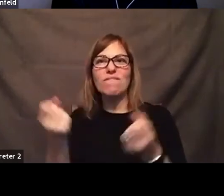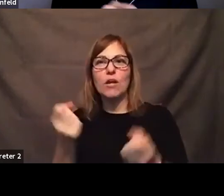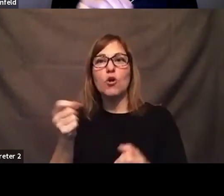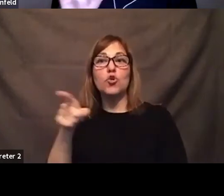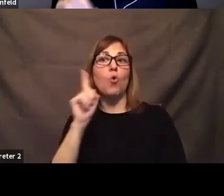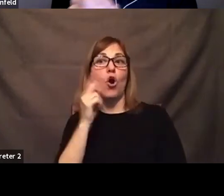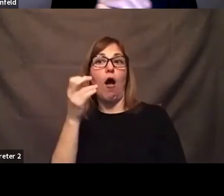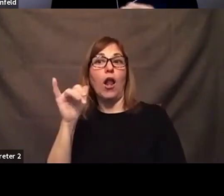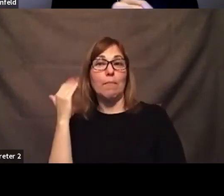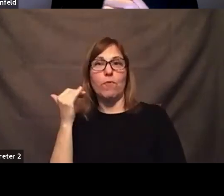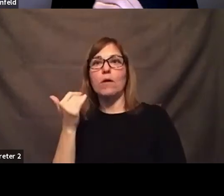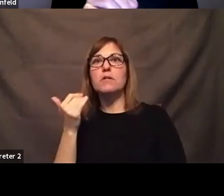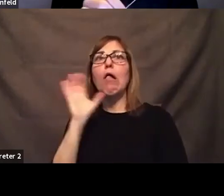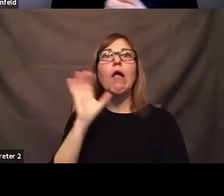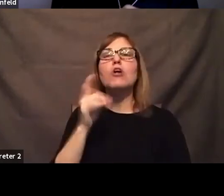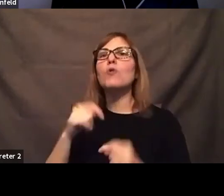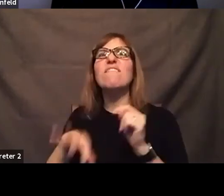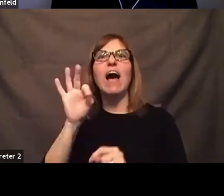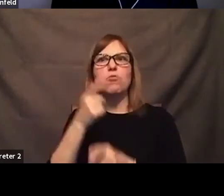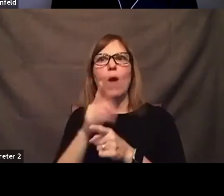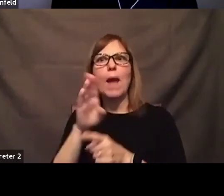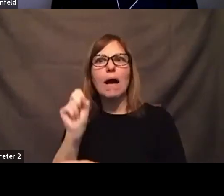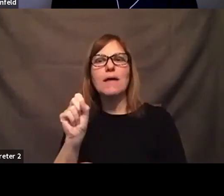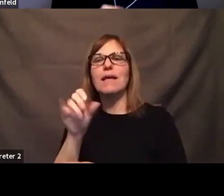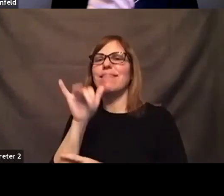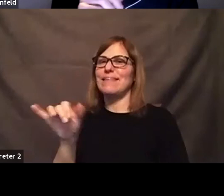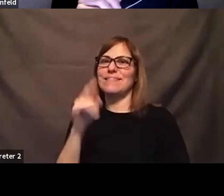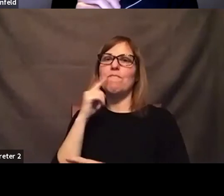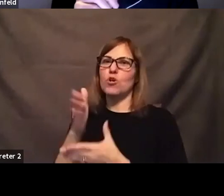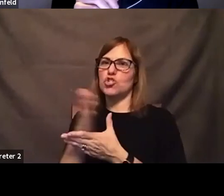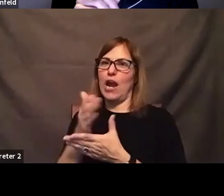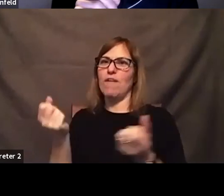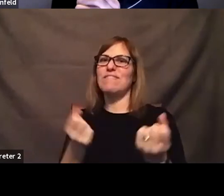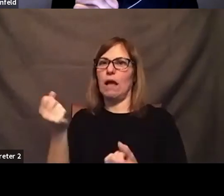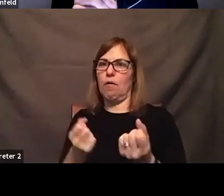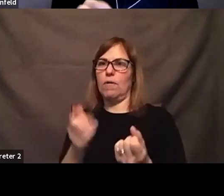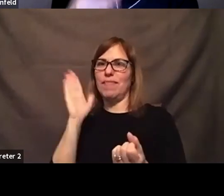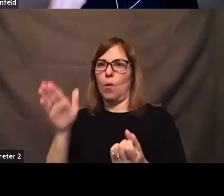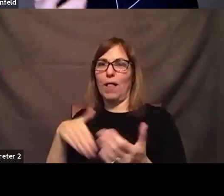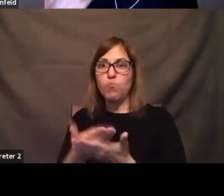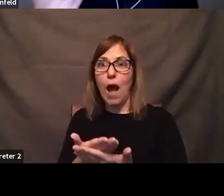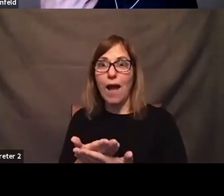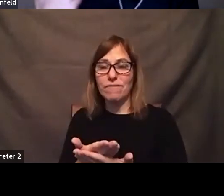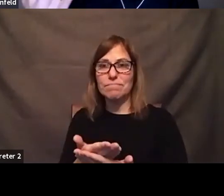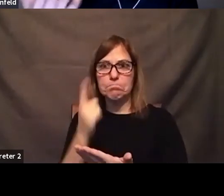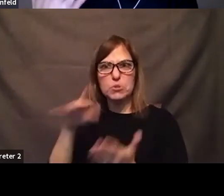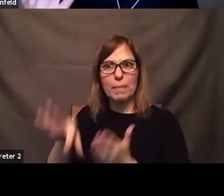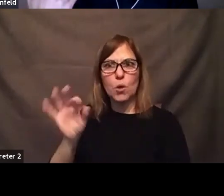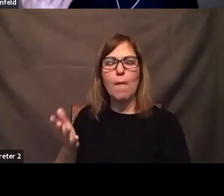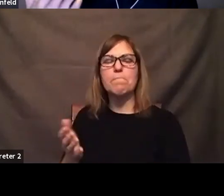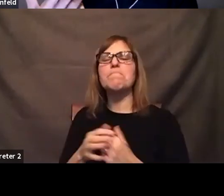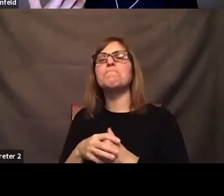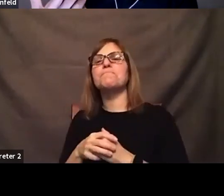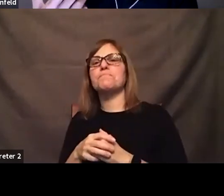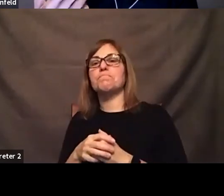bus. The same thing is true for a shared vehicle that comes to get you. And I have a student. I